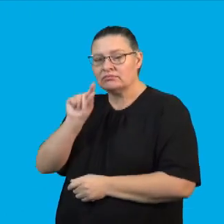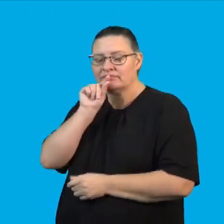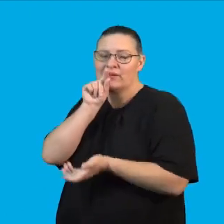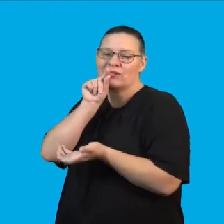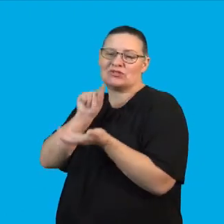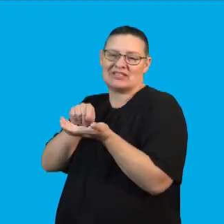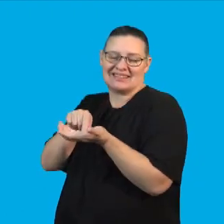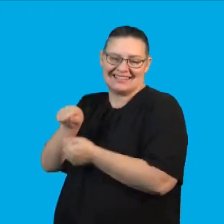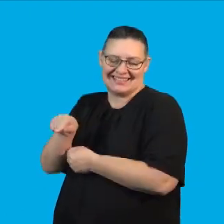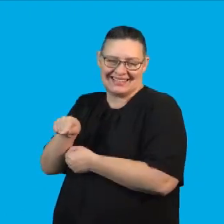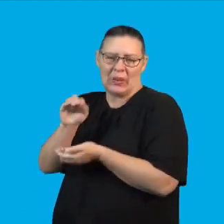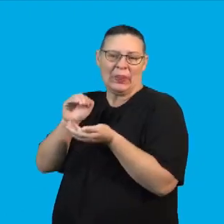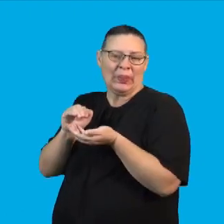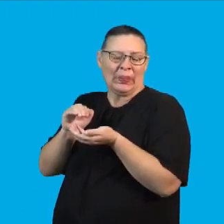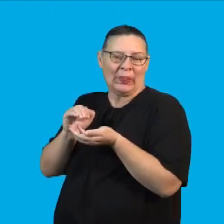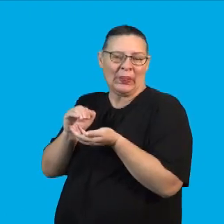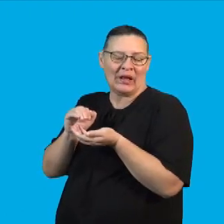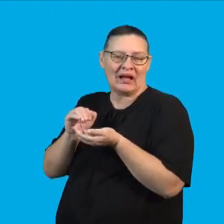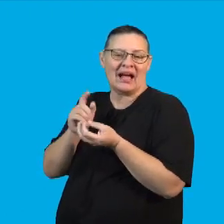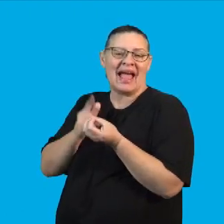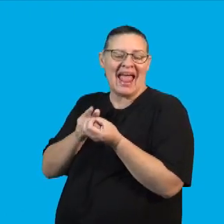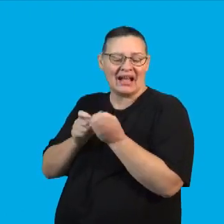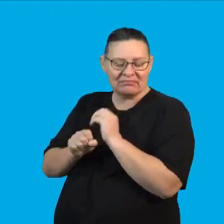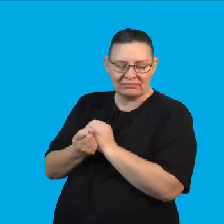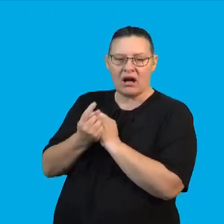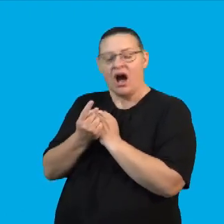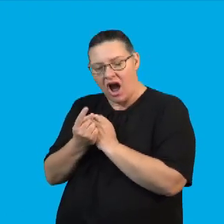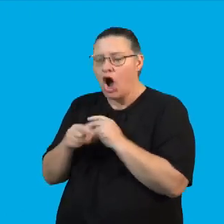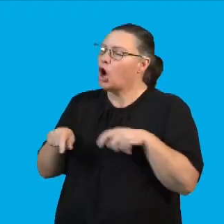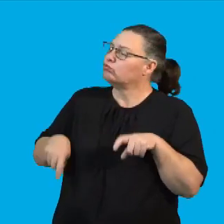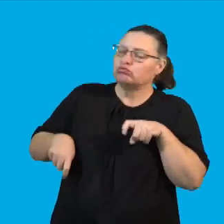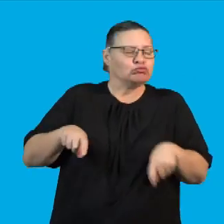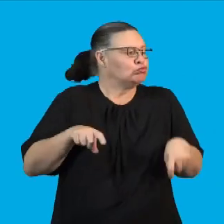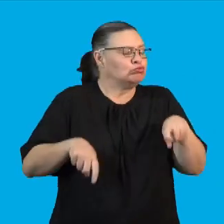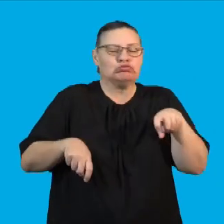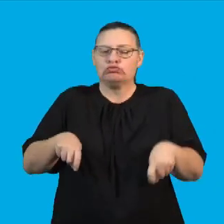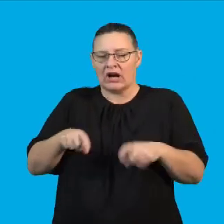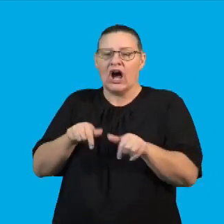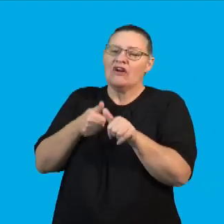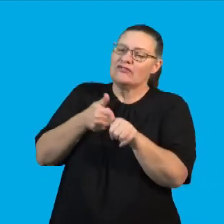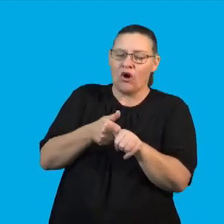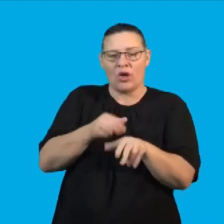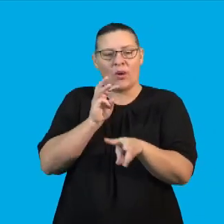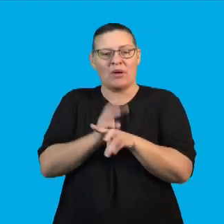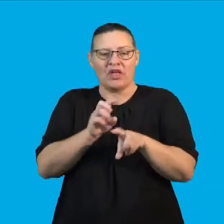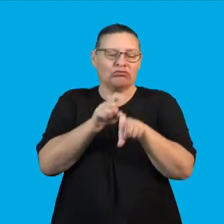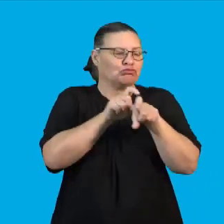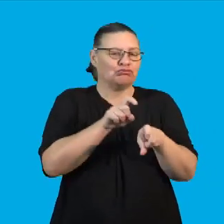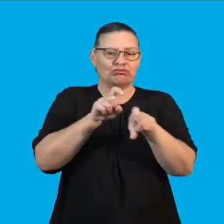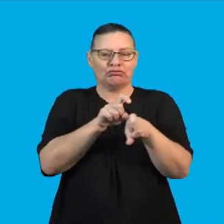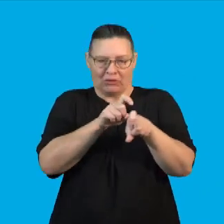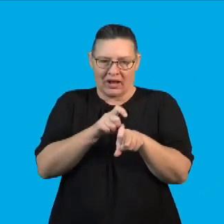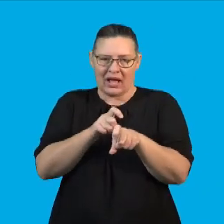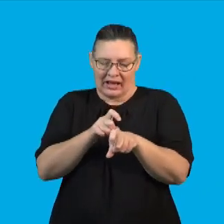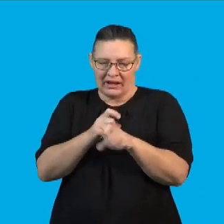2 here is the small chick. Small chicks, they are born able to start walking around. They start following their